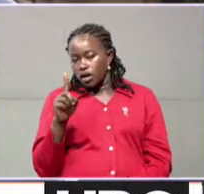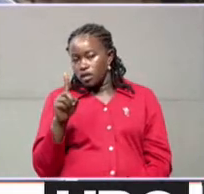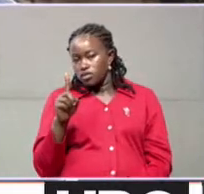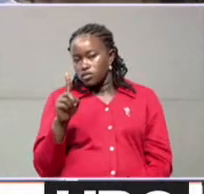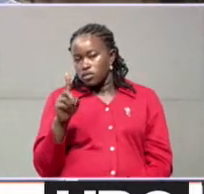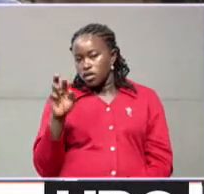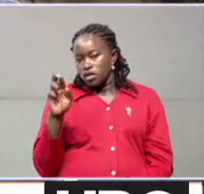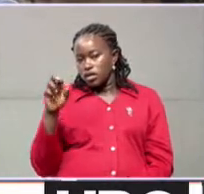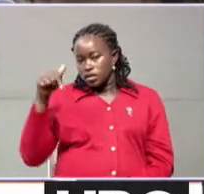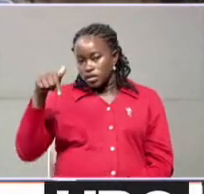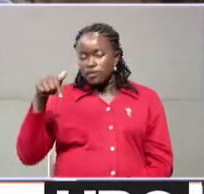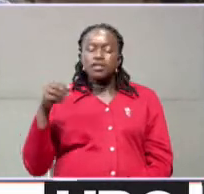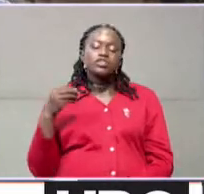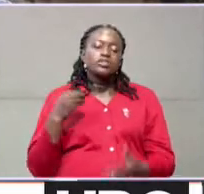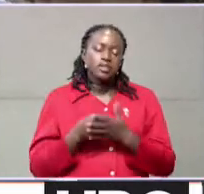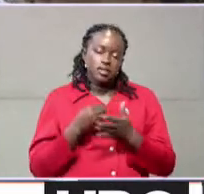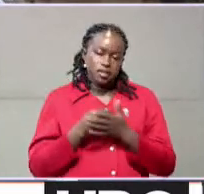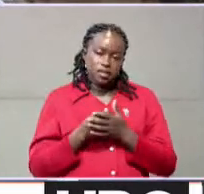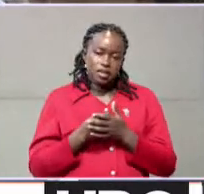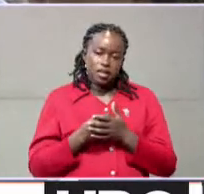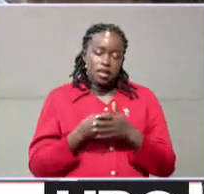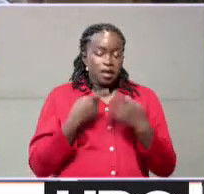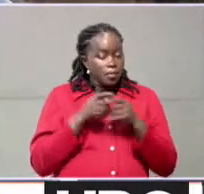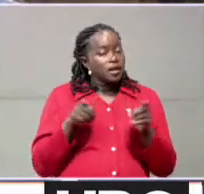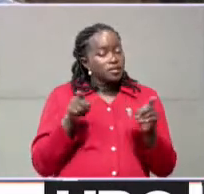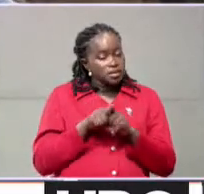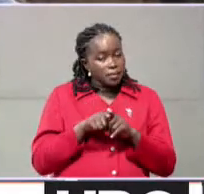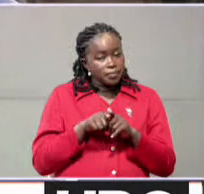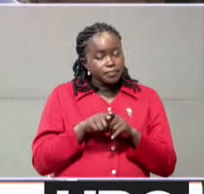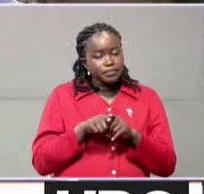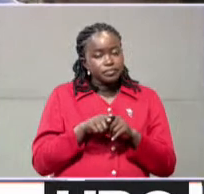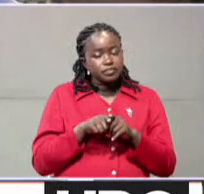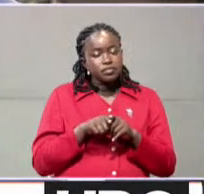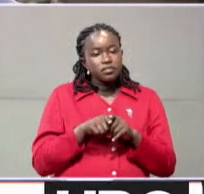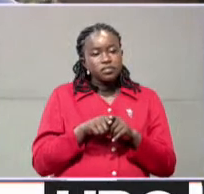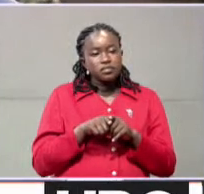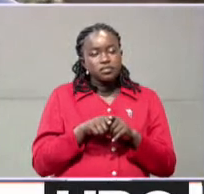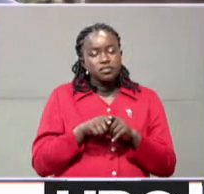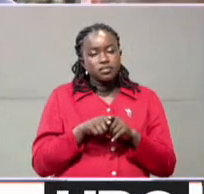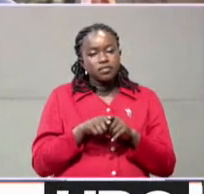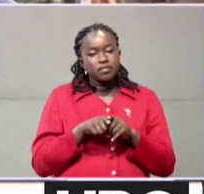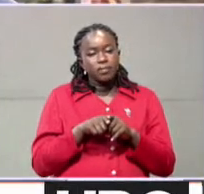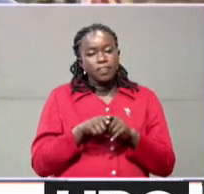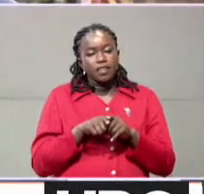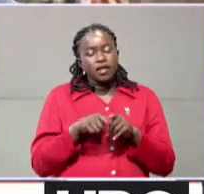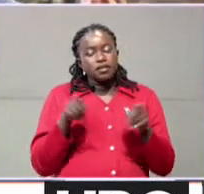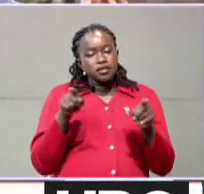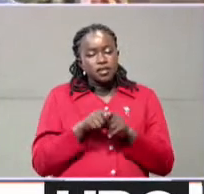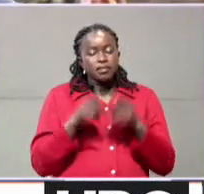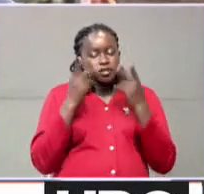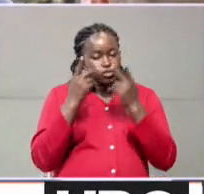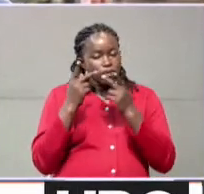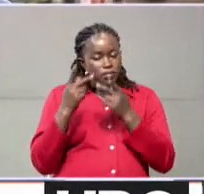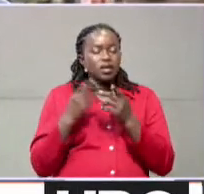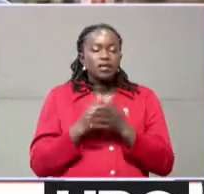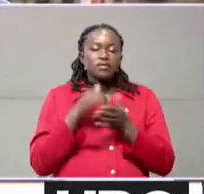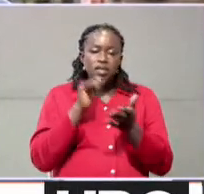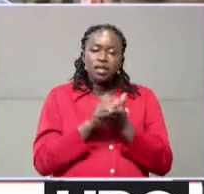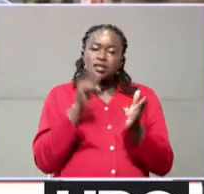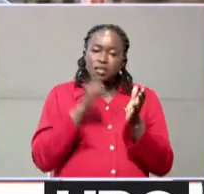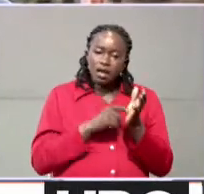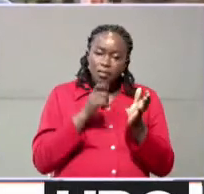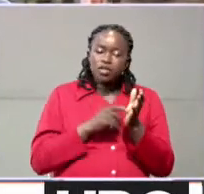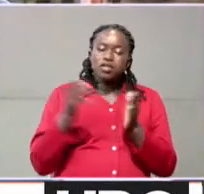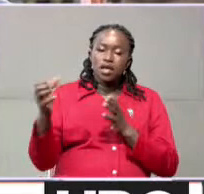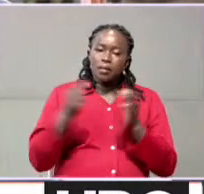187 ceilings it should also it should also i mean it's also observed that the community accounting